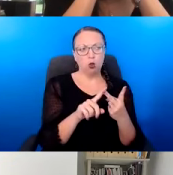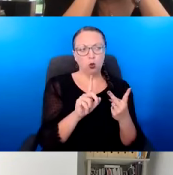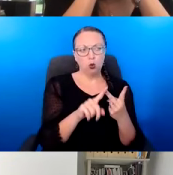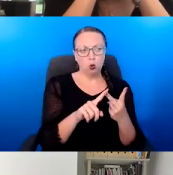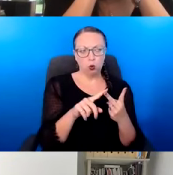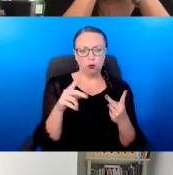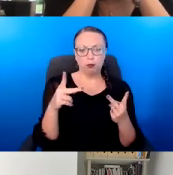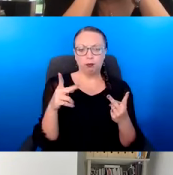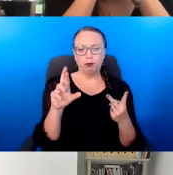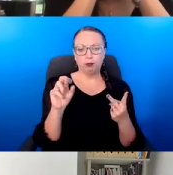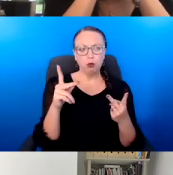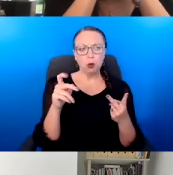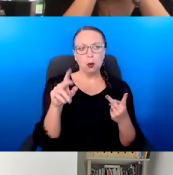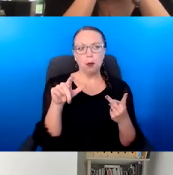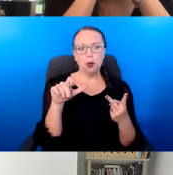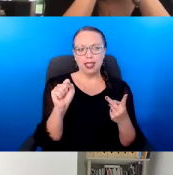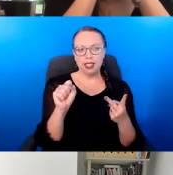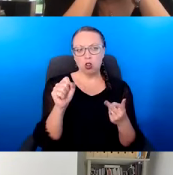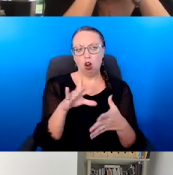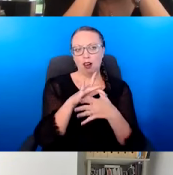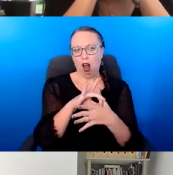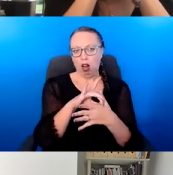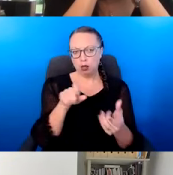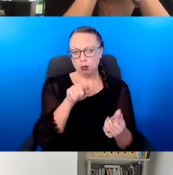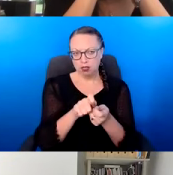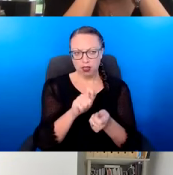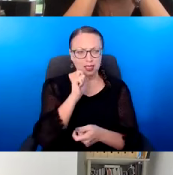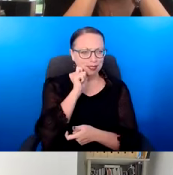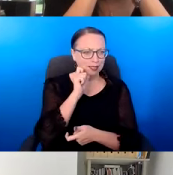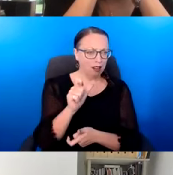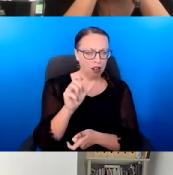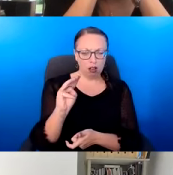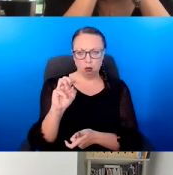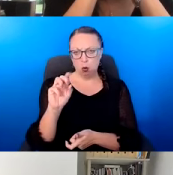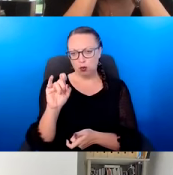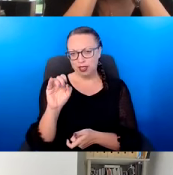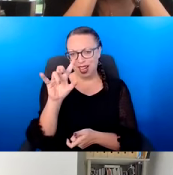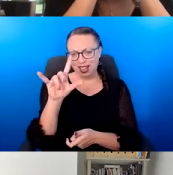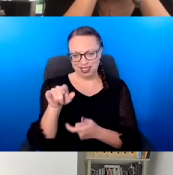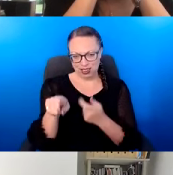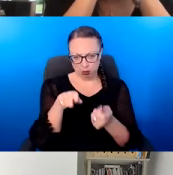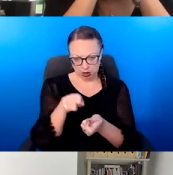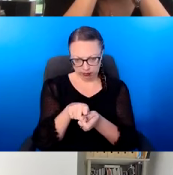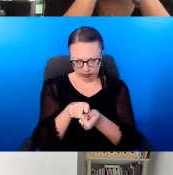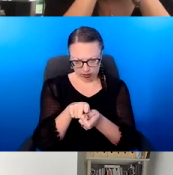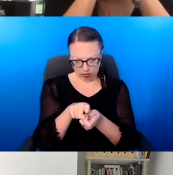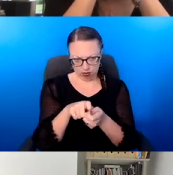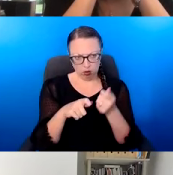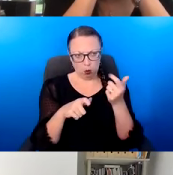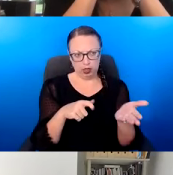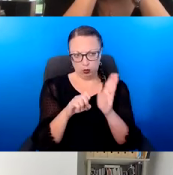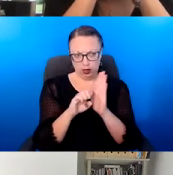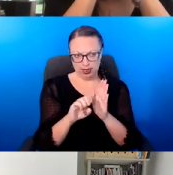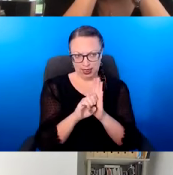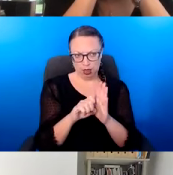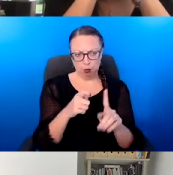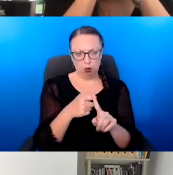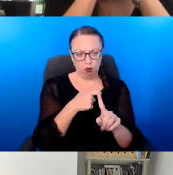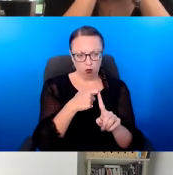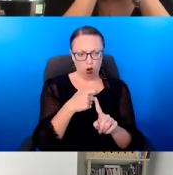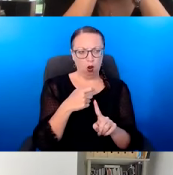content specific, not modality specific. So here's an example. This is from Hans